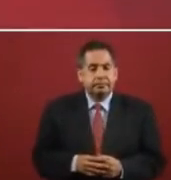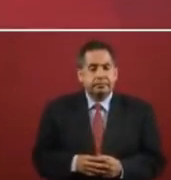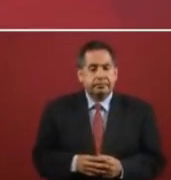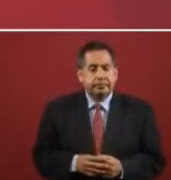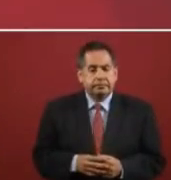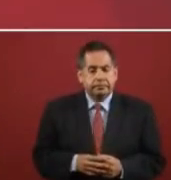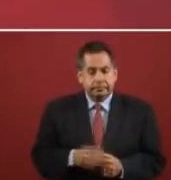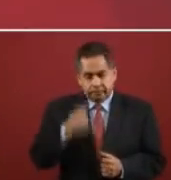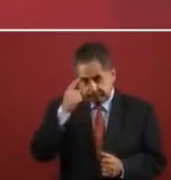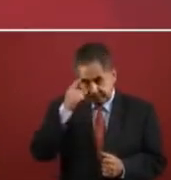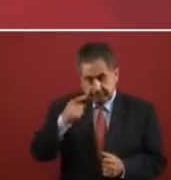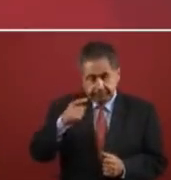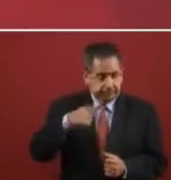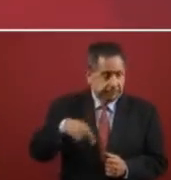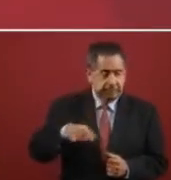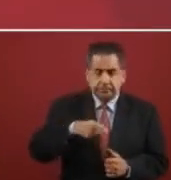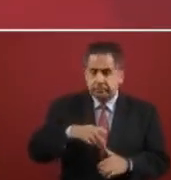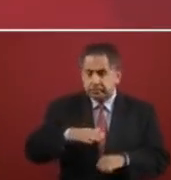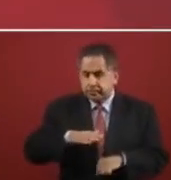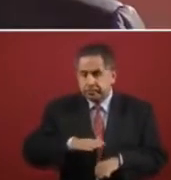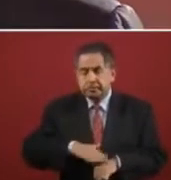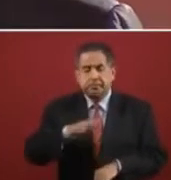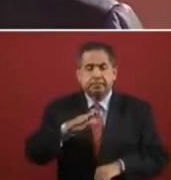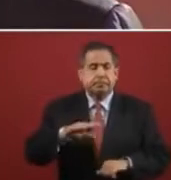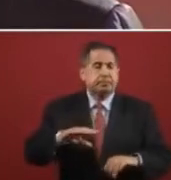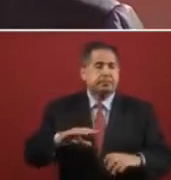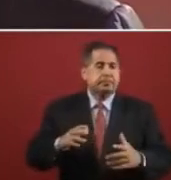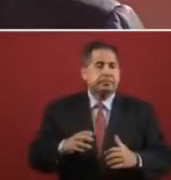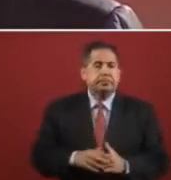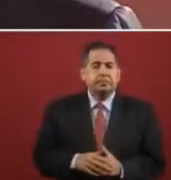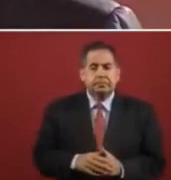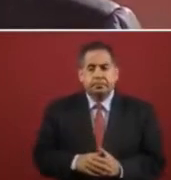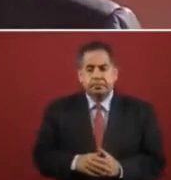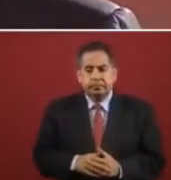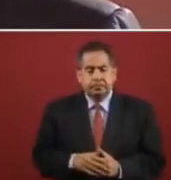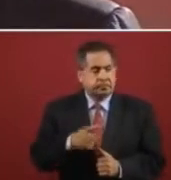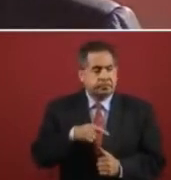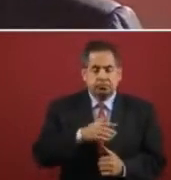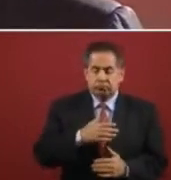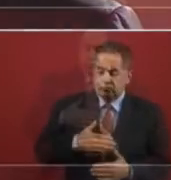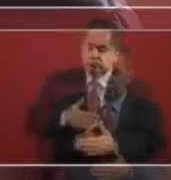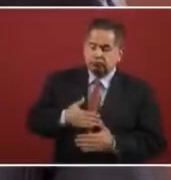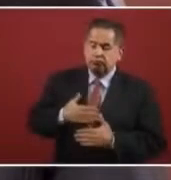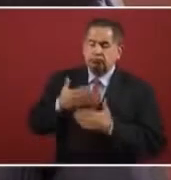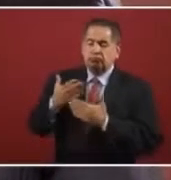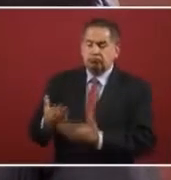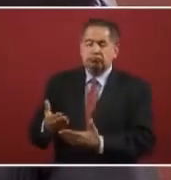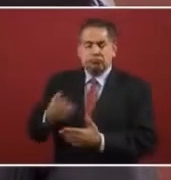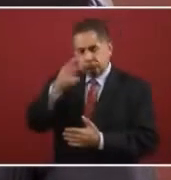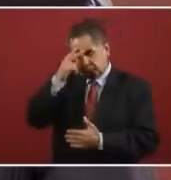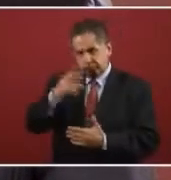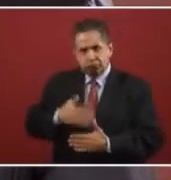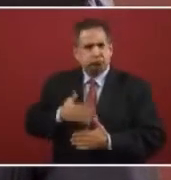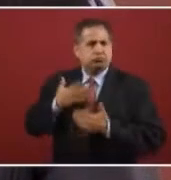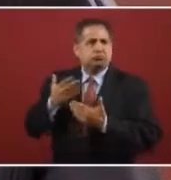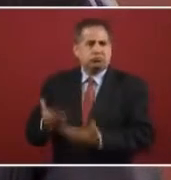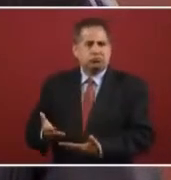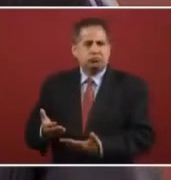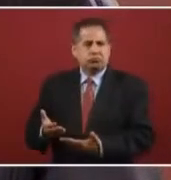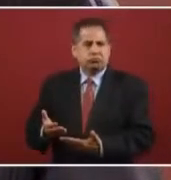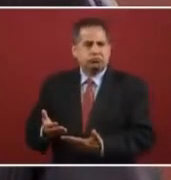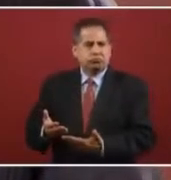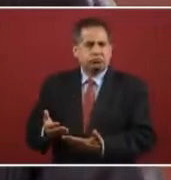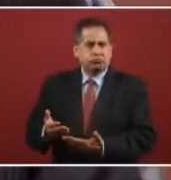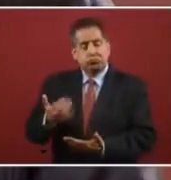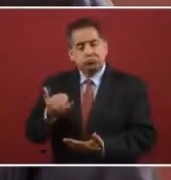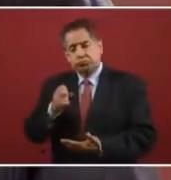a que haya más, that there be more confianza, confidence en México, in Mexico y